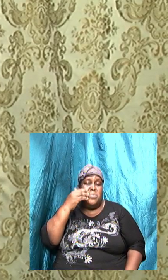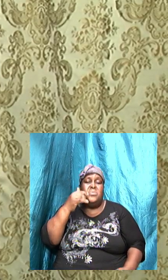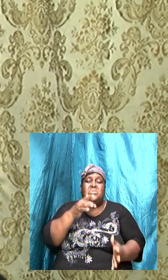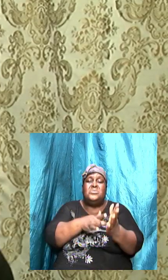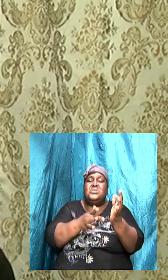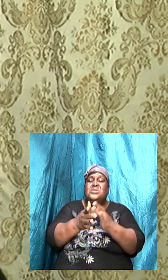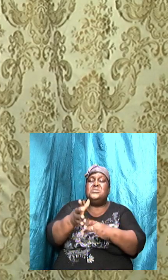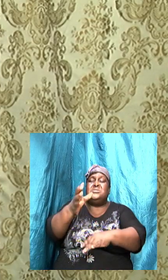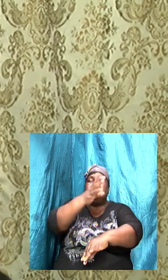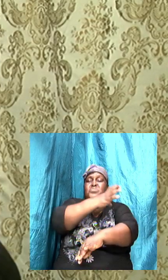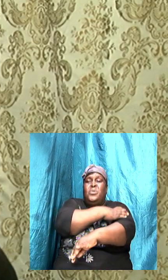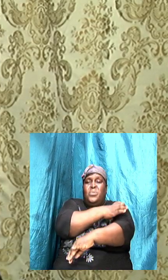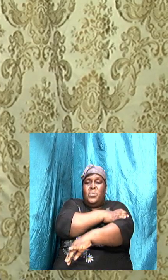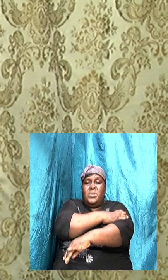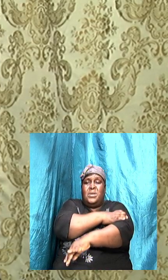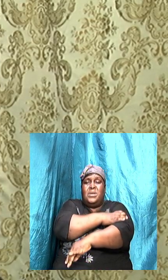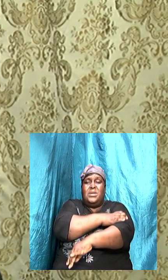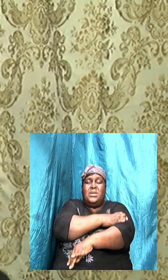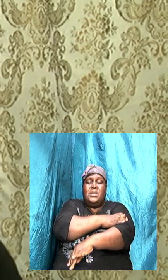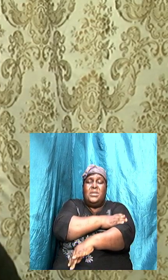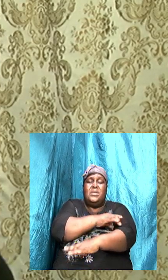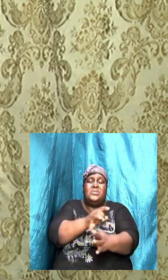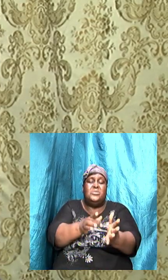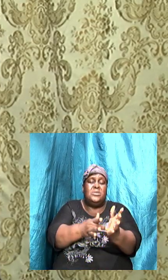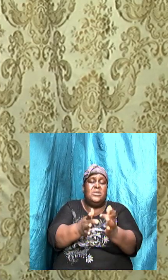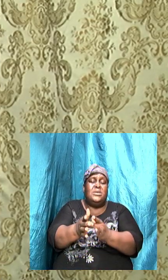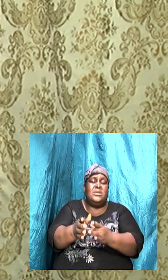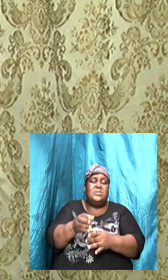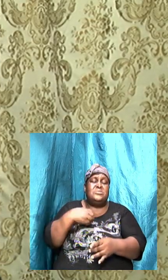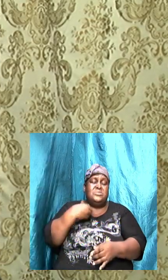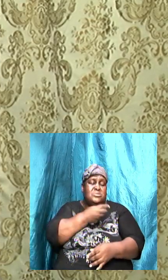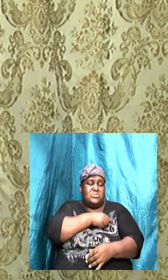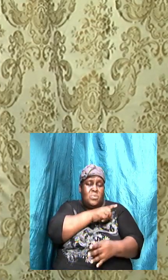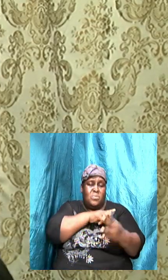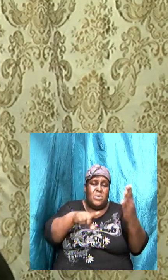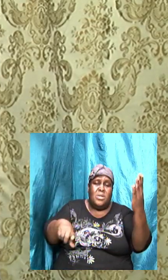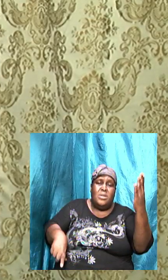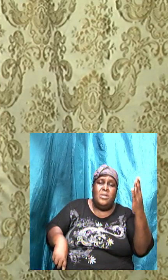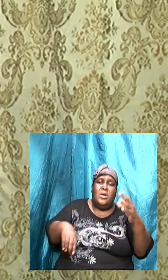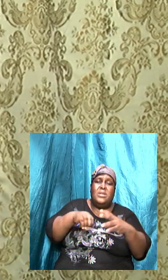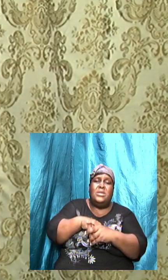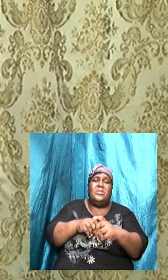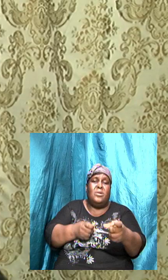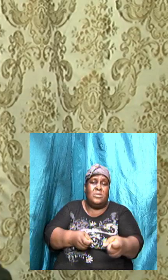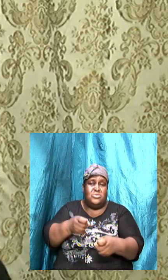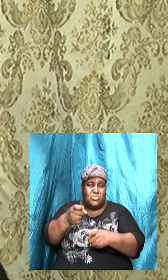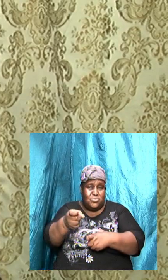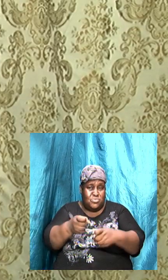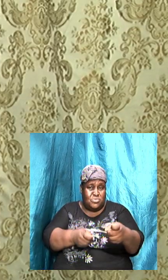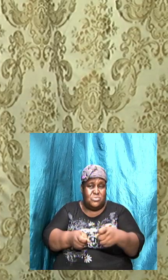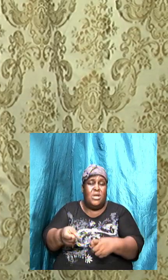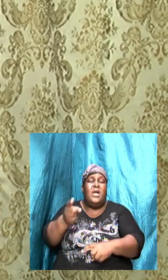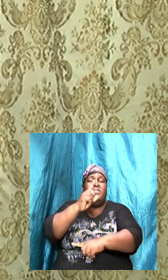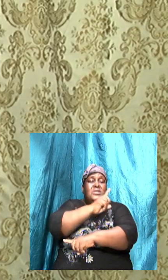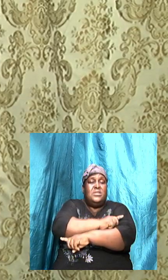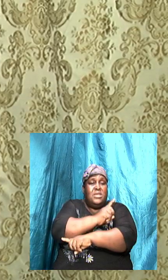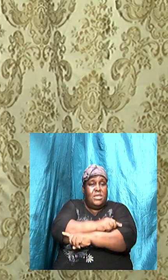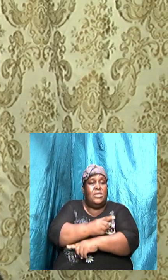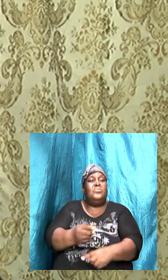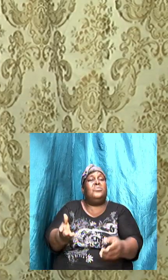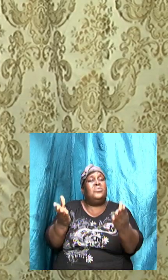the fact that Jesus our Lord is in charge, and the day has finally come, and the King would